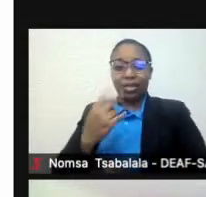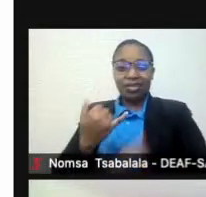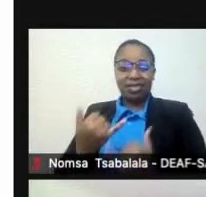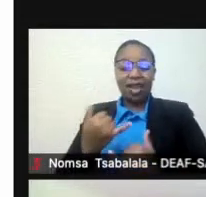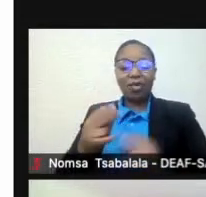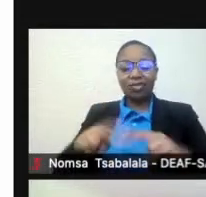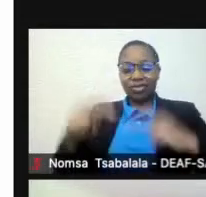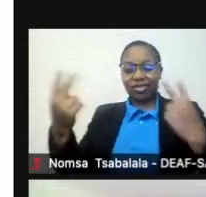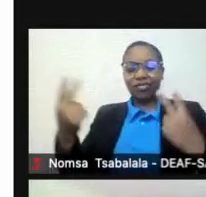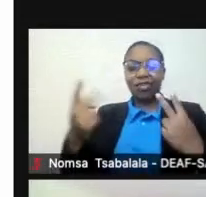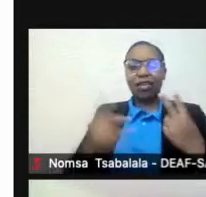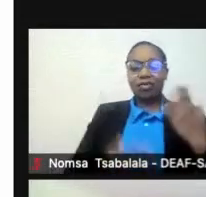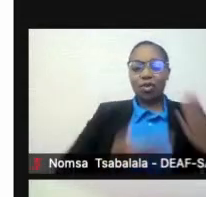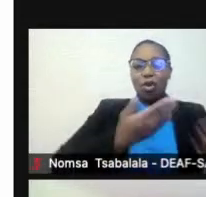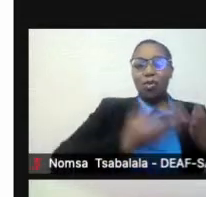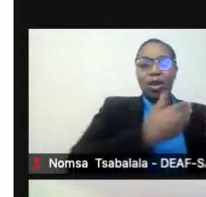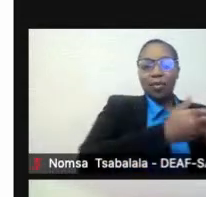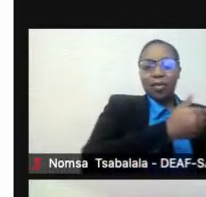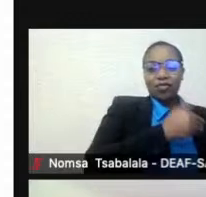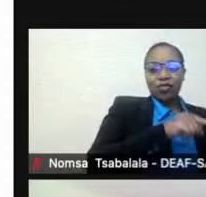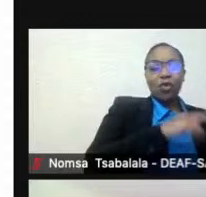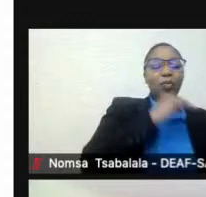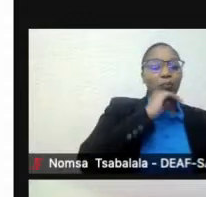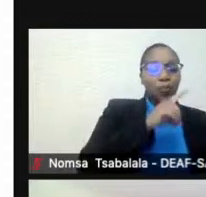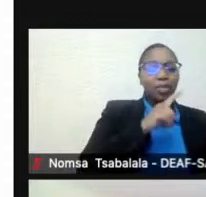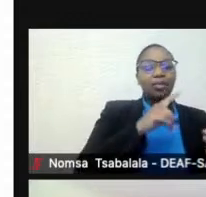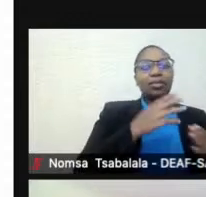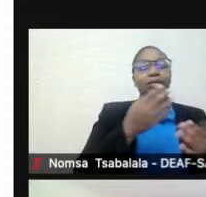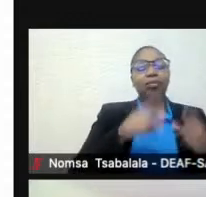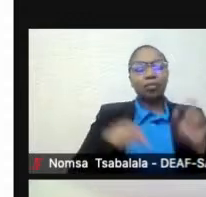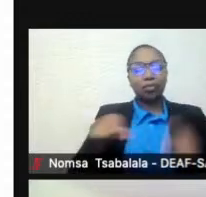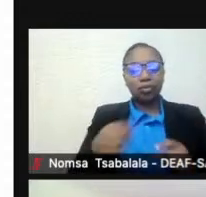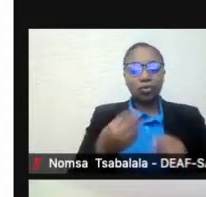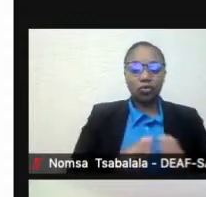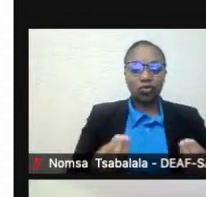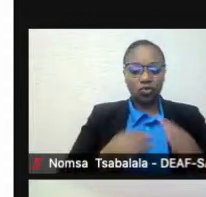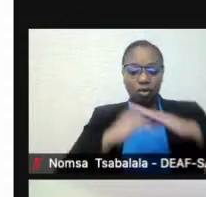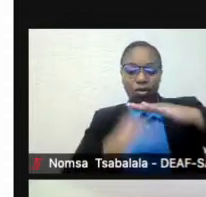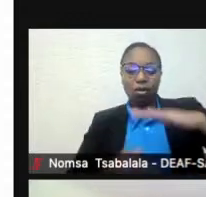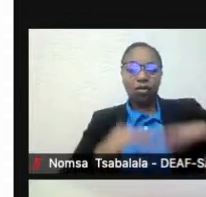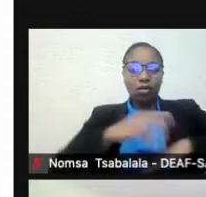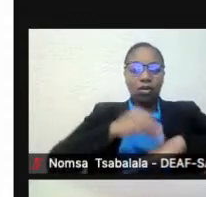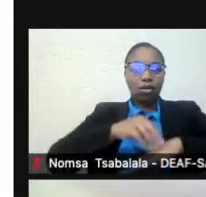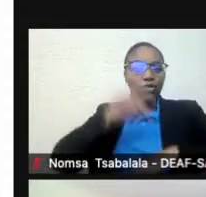is a particular increase in hospital admissions in children under 5 years.